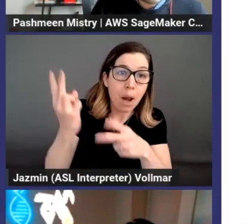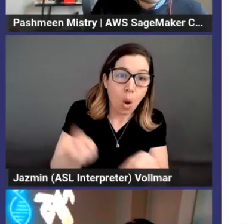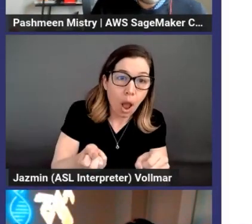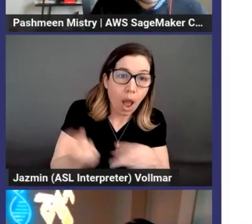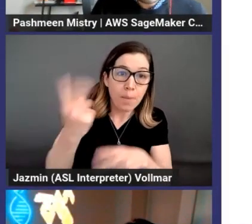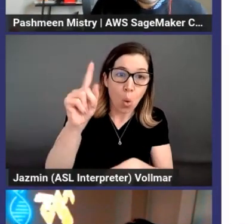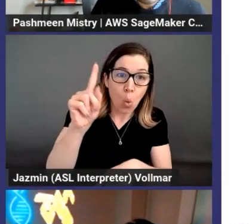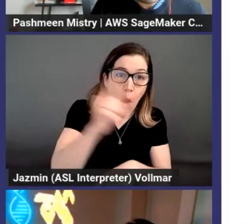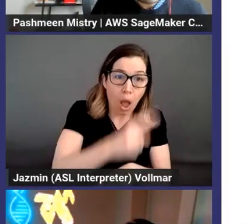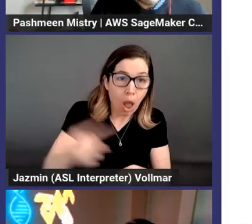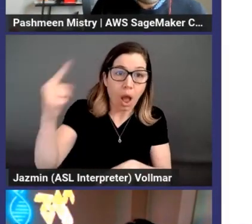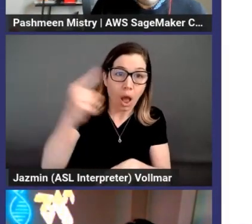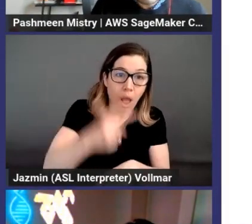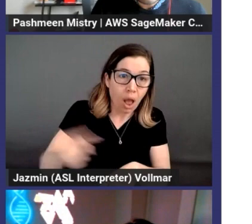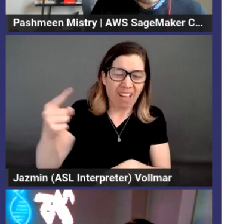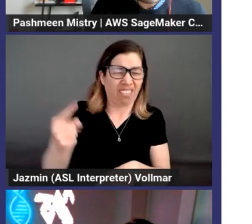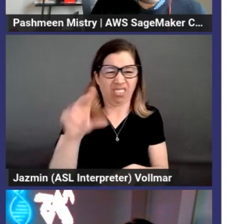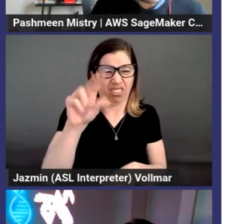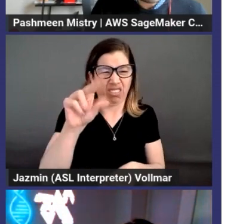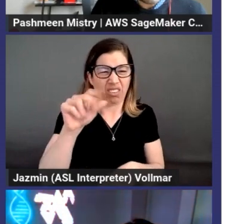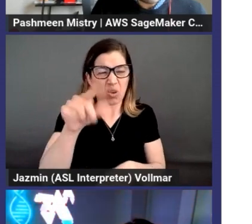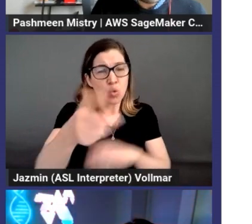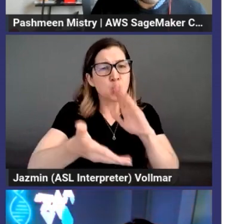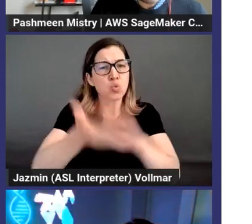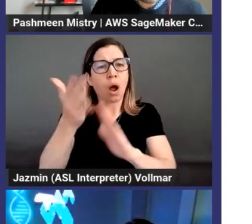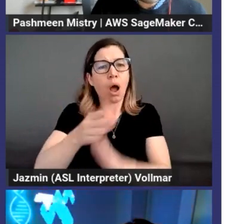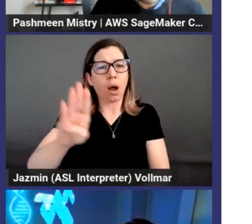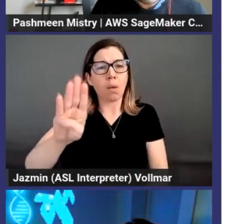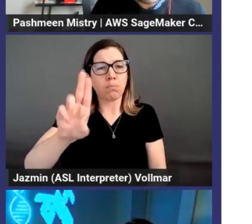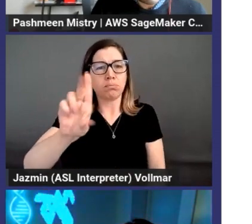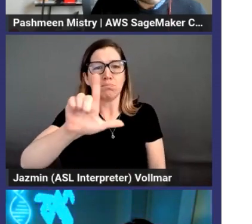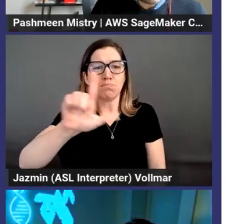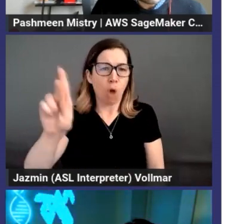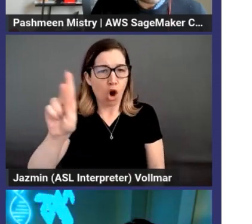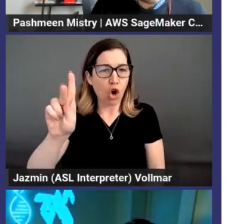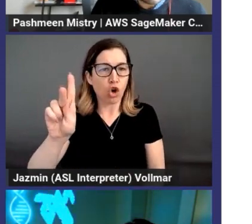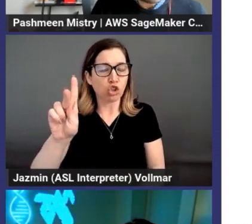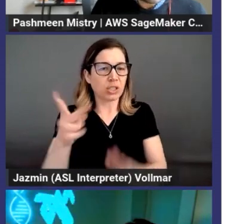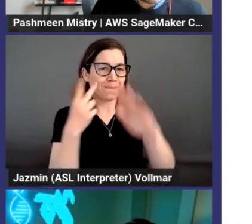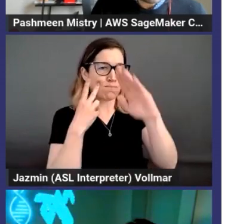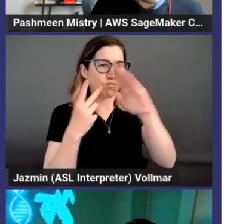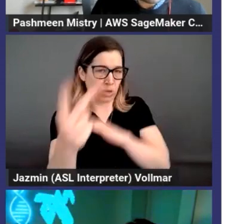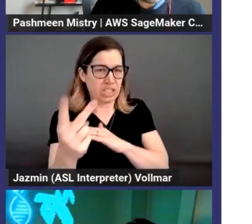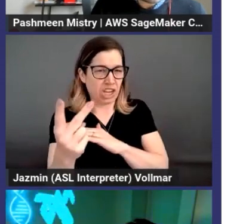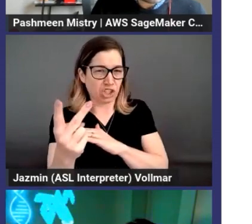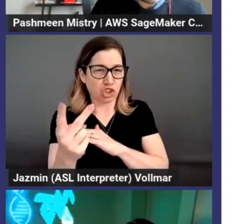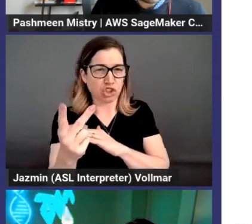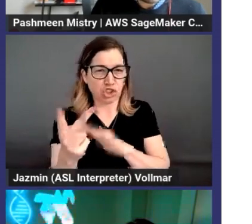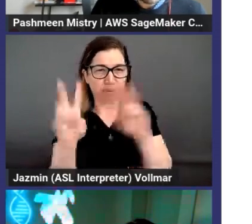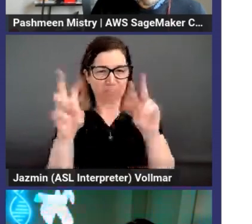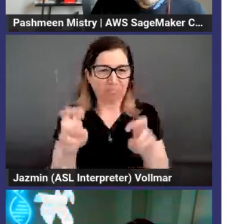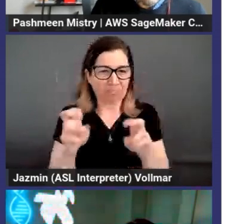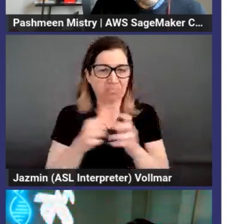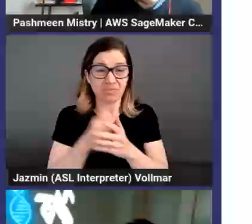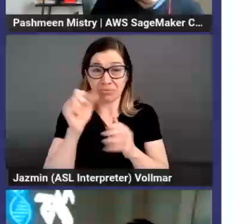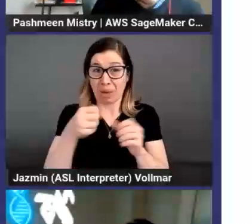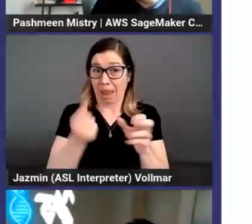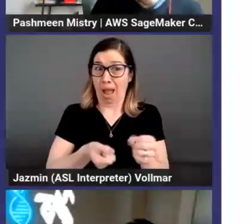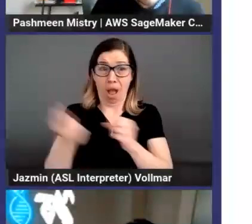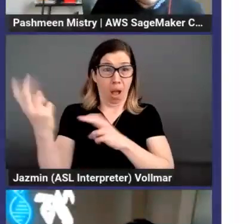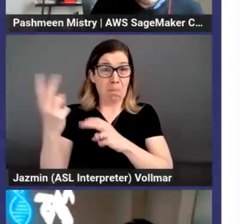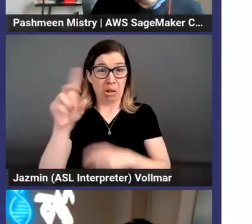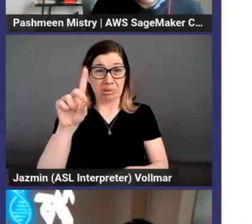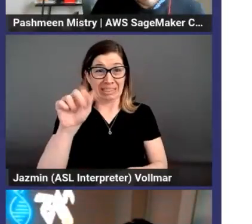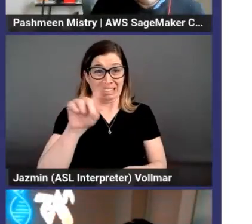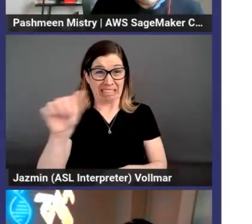can simply run a bulk prediction job, right, where you can just upload a data set